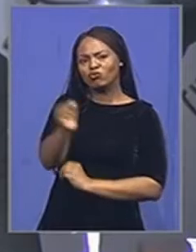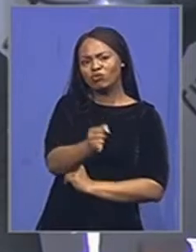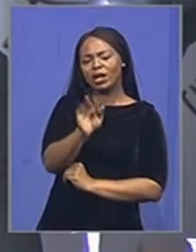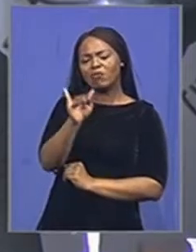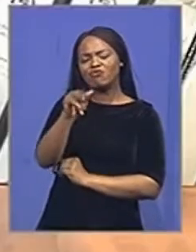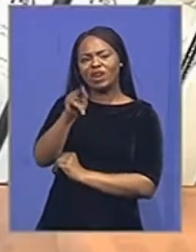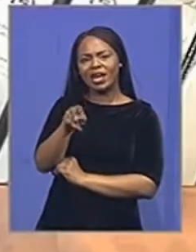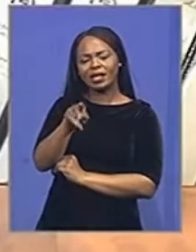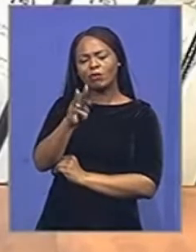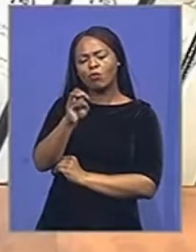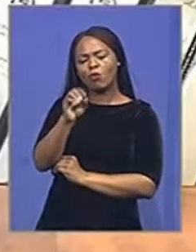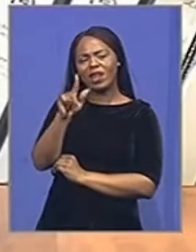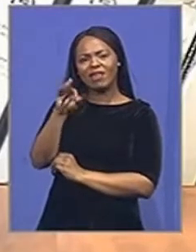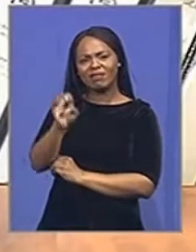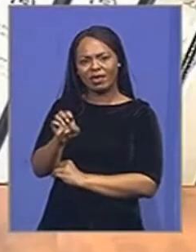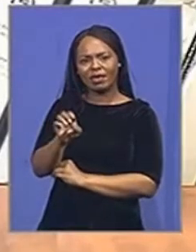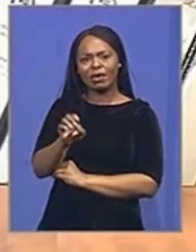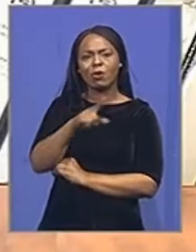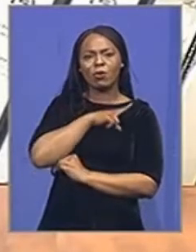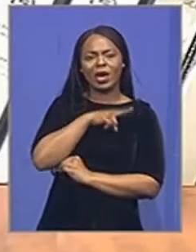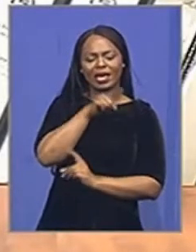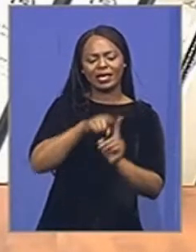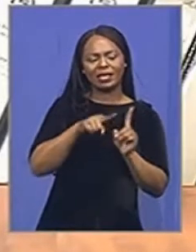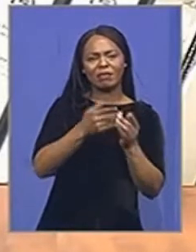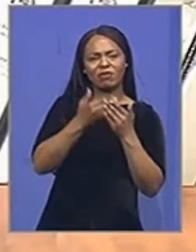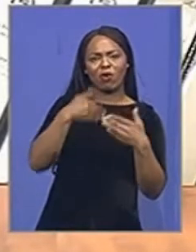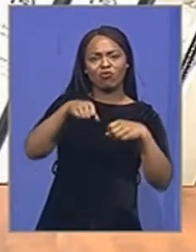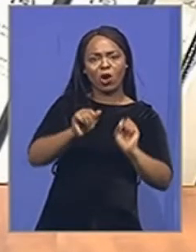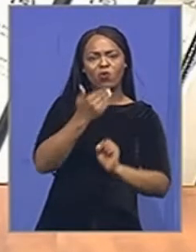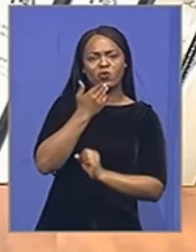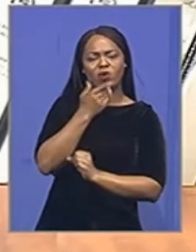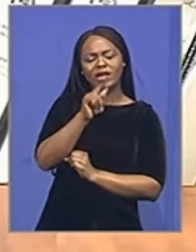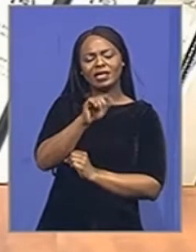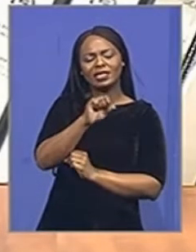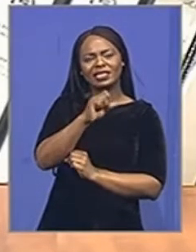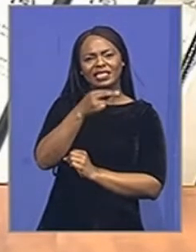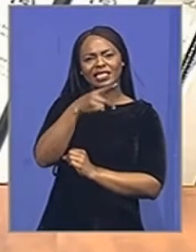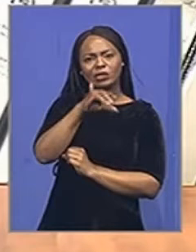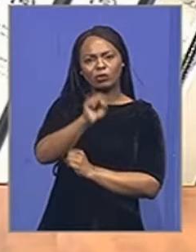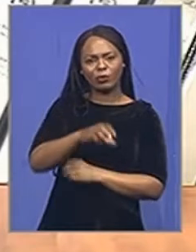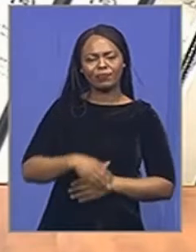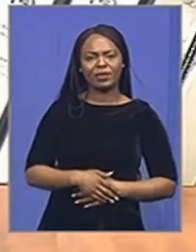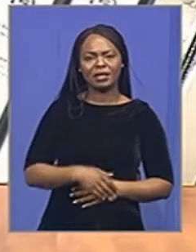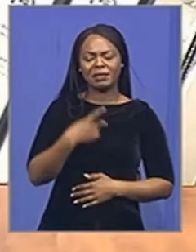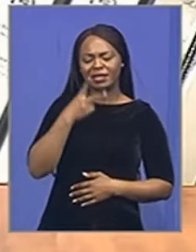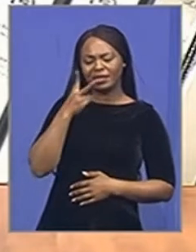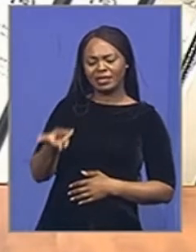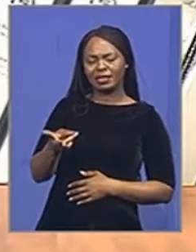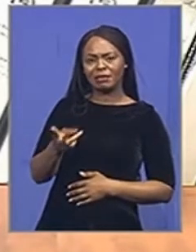motlhankedi khuduthamaga wa nako eo Tshidiso Matona. One of the things I then did when I saw President Zuma was to